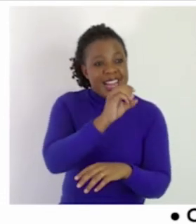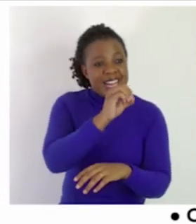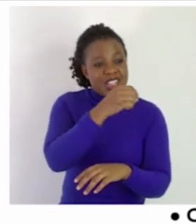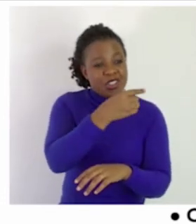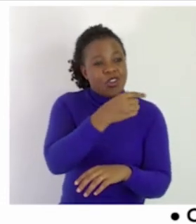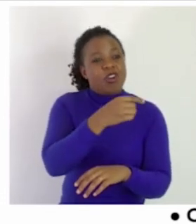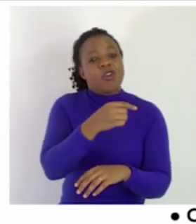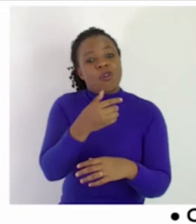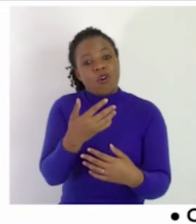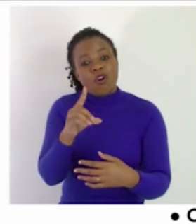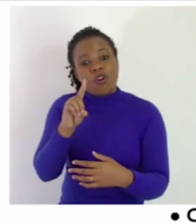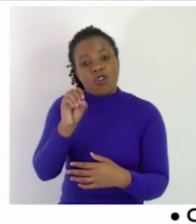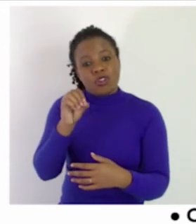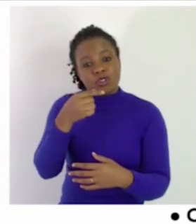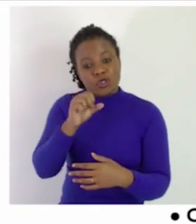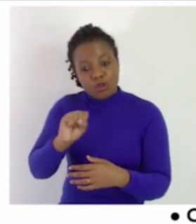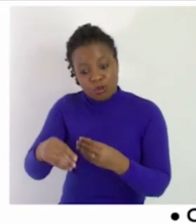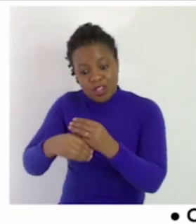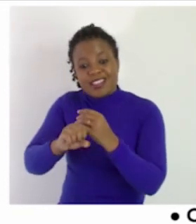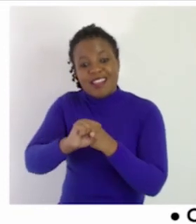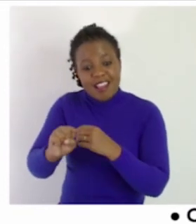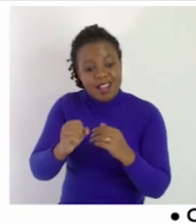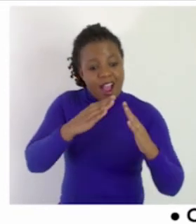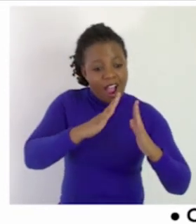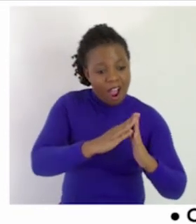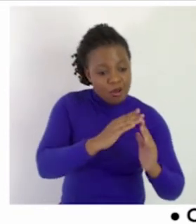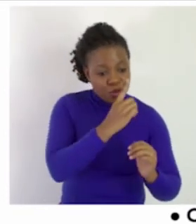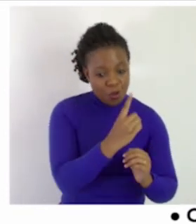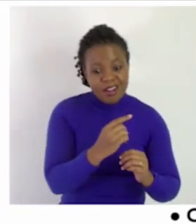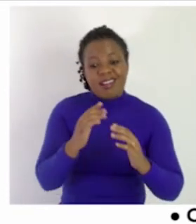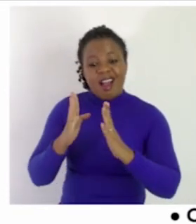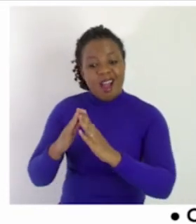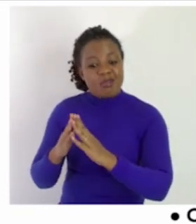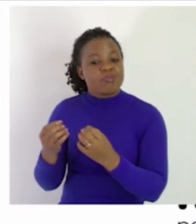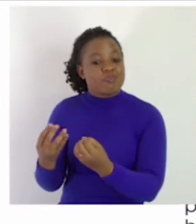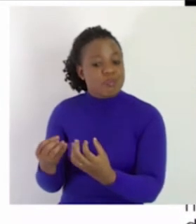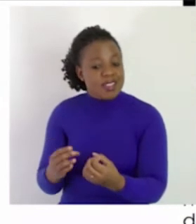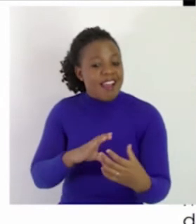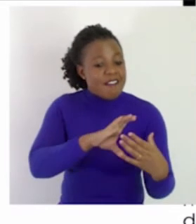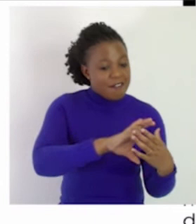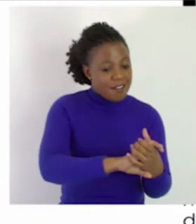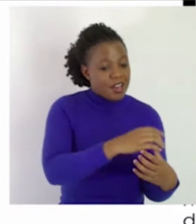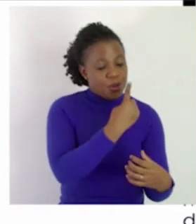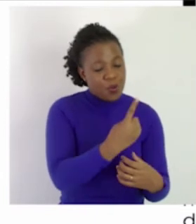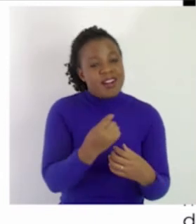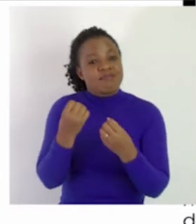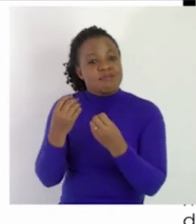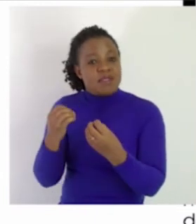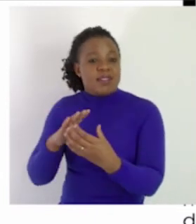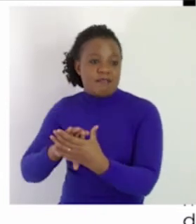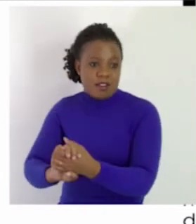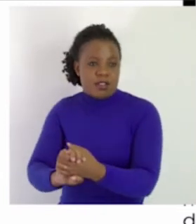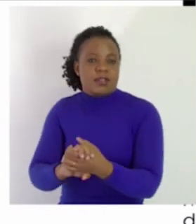a house, houses, a friend, friends. Countable